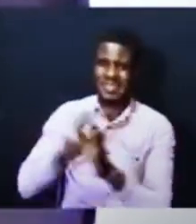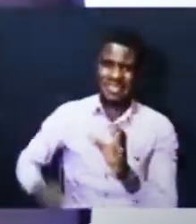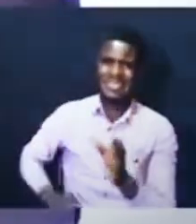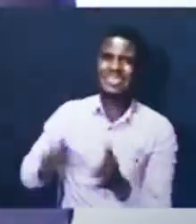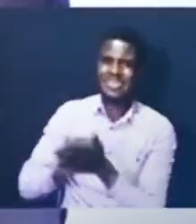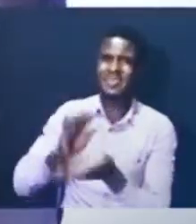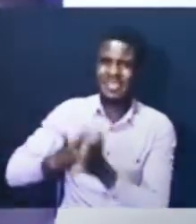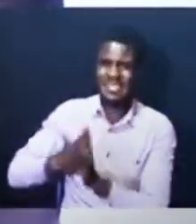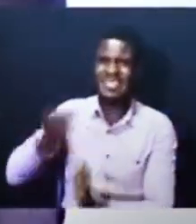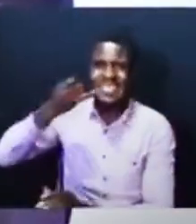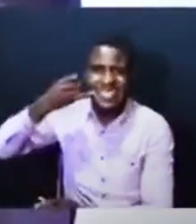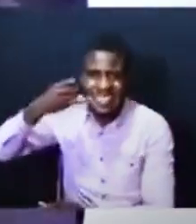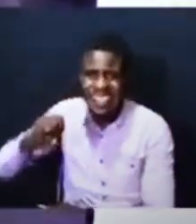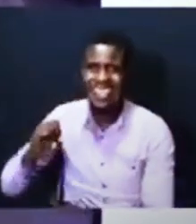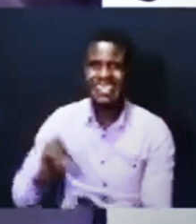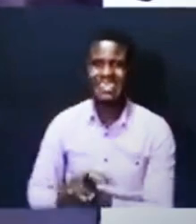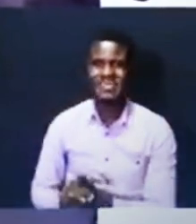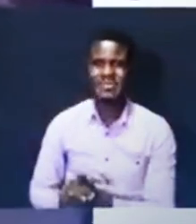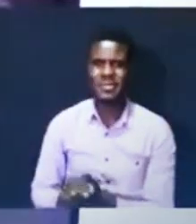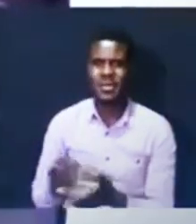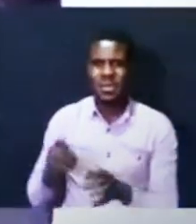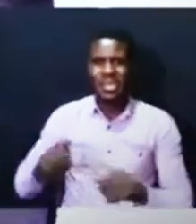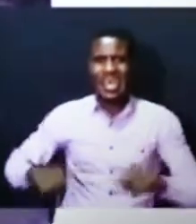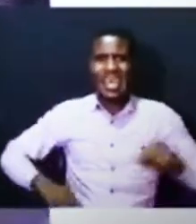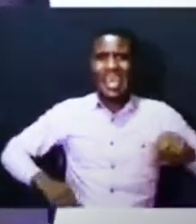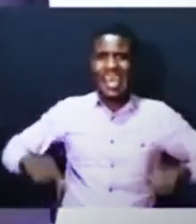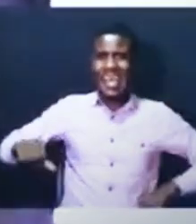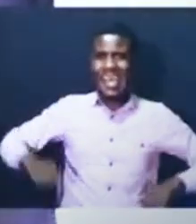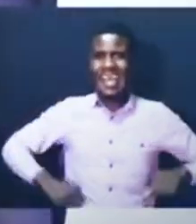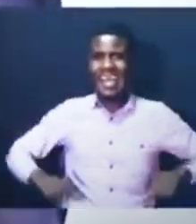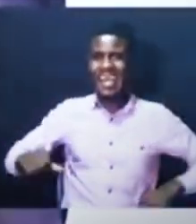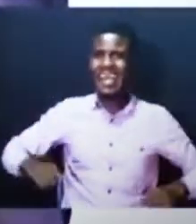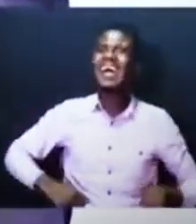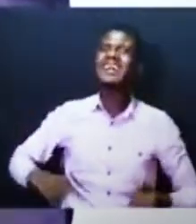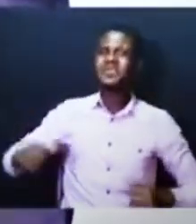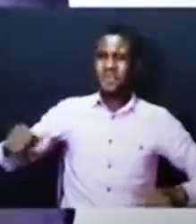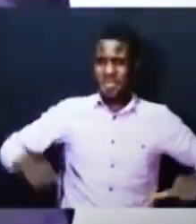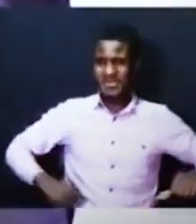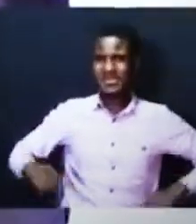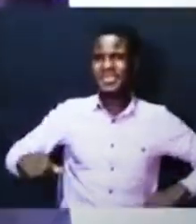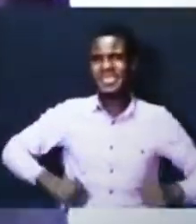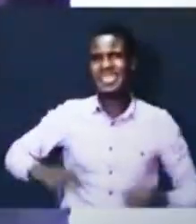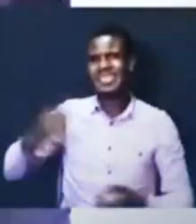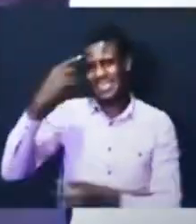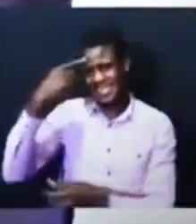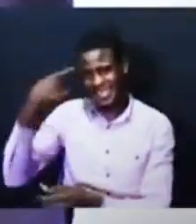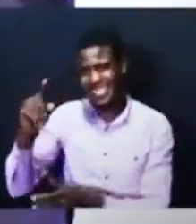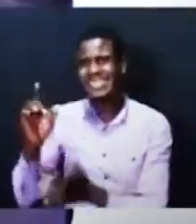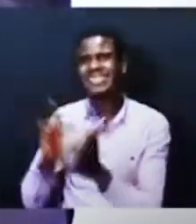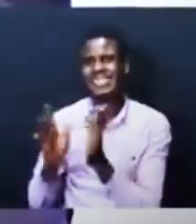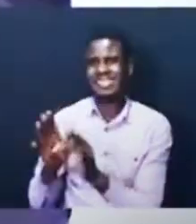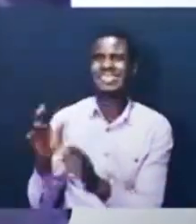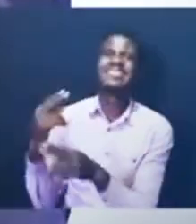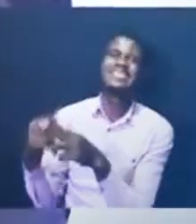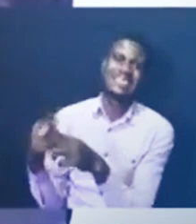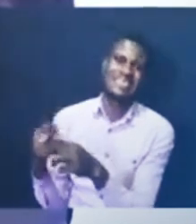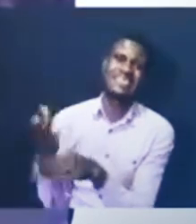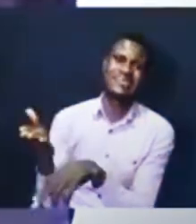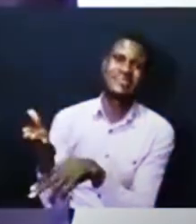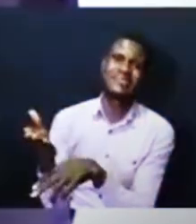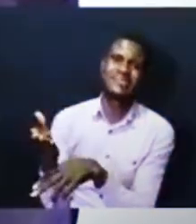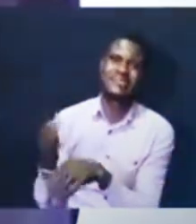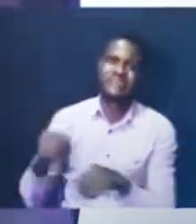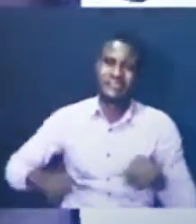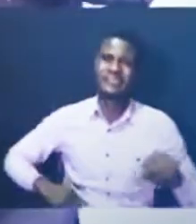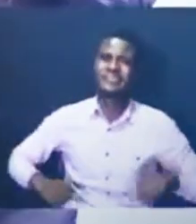And if we have to boast, let us boast for the sake of Christ. Se biribi o ma ye dibe tu ye ho a mo ma ye fa